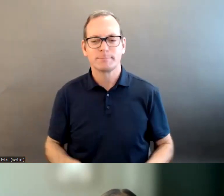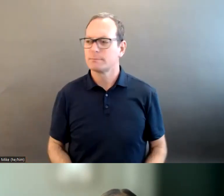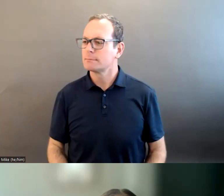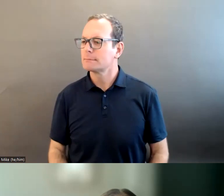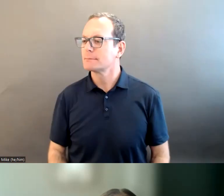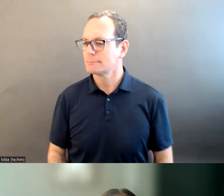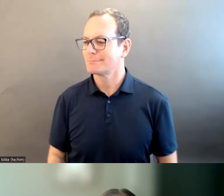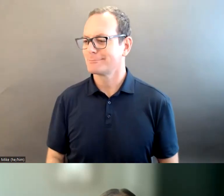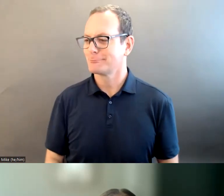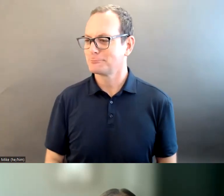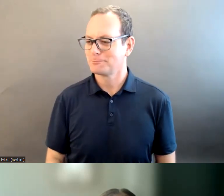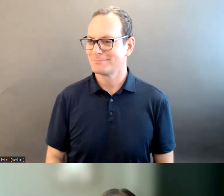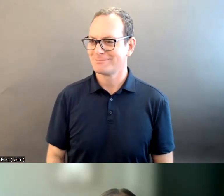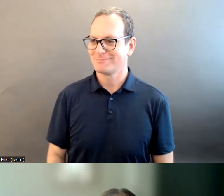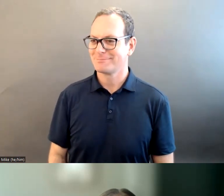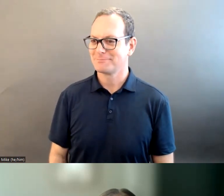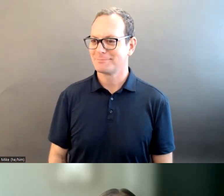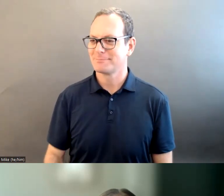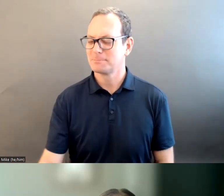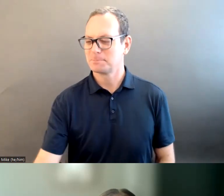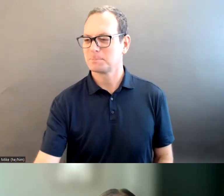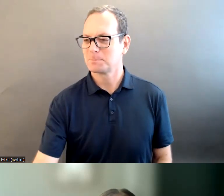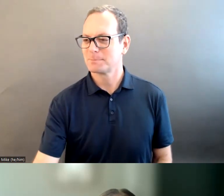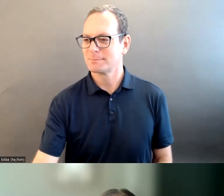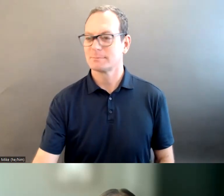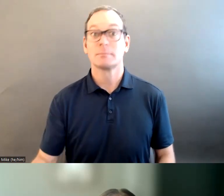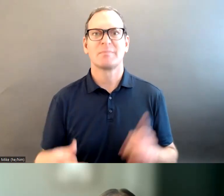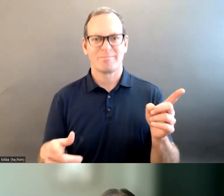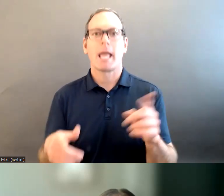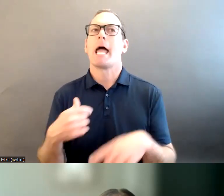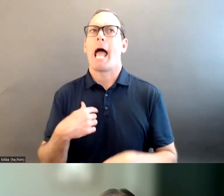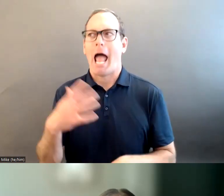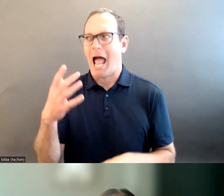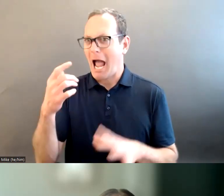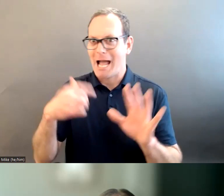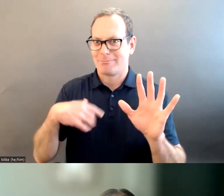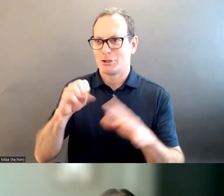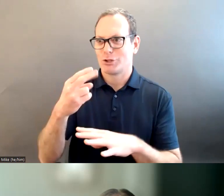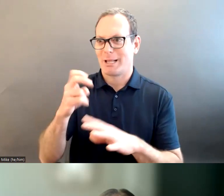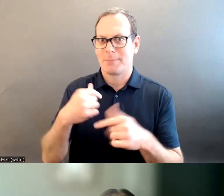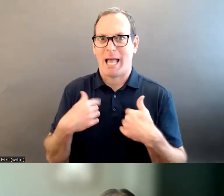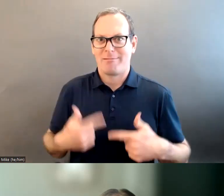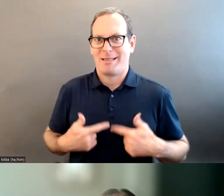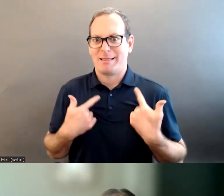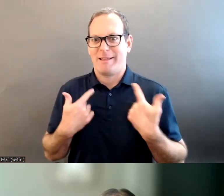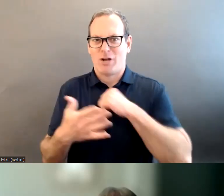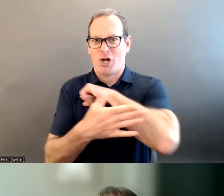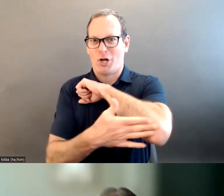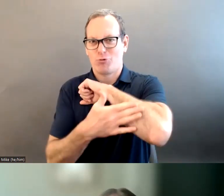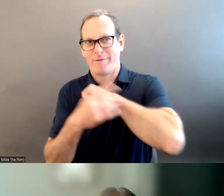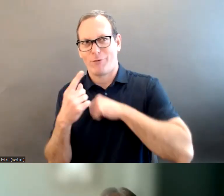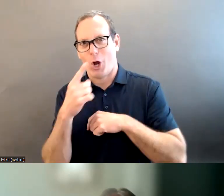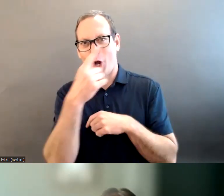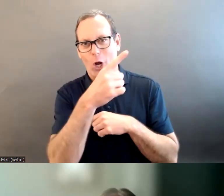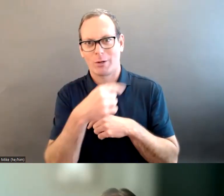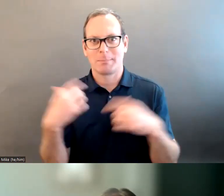All right, you know what? It might be my internet. I am living in rural and I have a snowstorm. Mary,